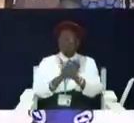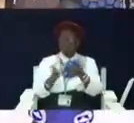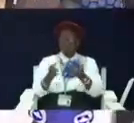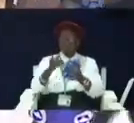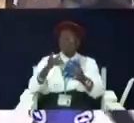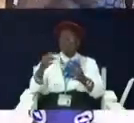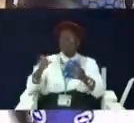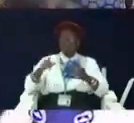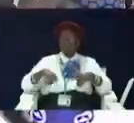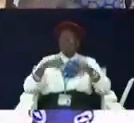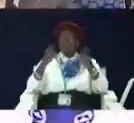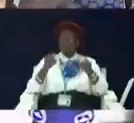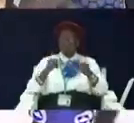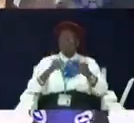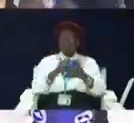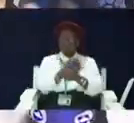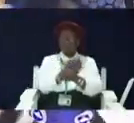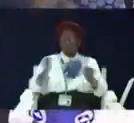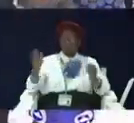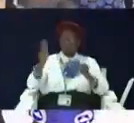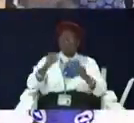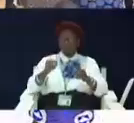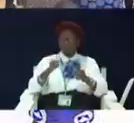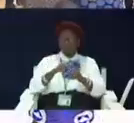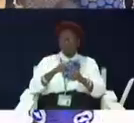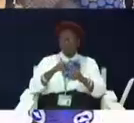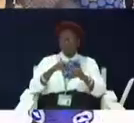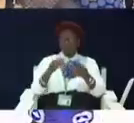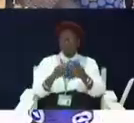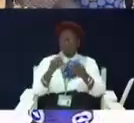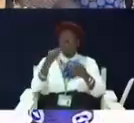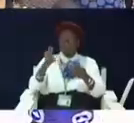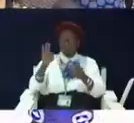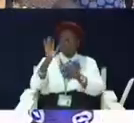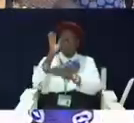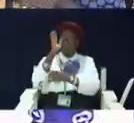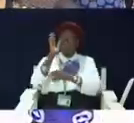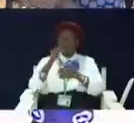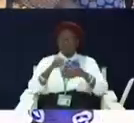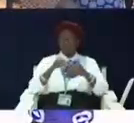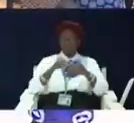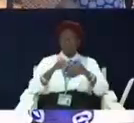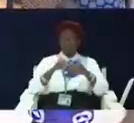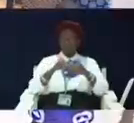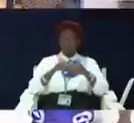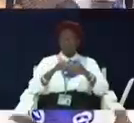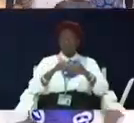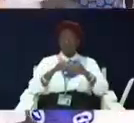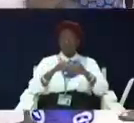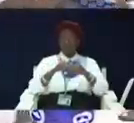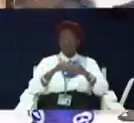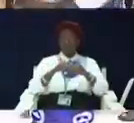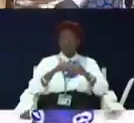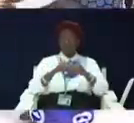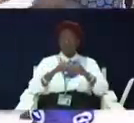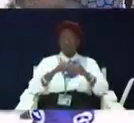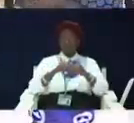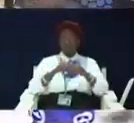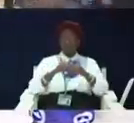ìyè. Receive them into the family of God. Kí ó sì gbà wọ́n sínú ìmọ̀lẹ́bí Ọlọ́run.